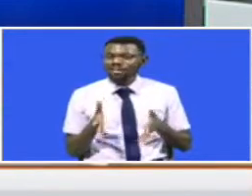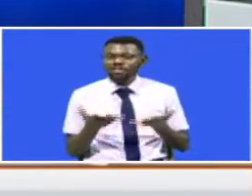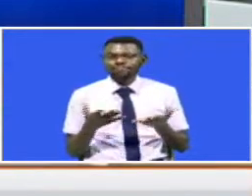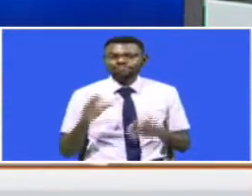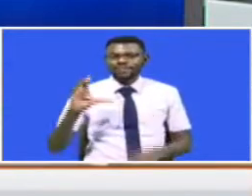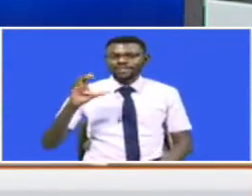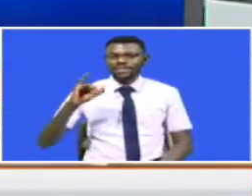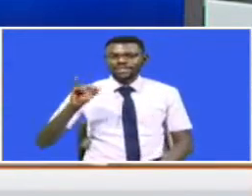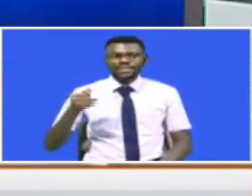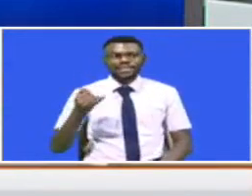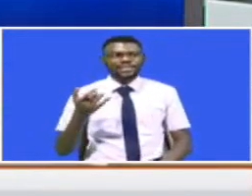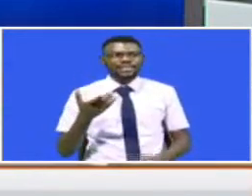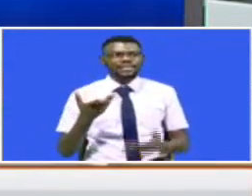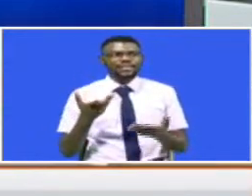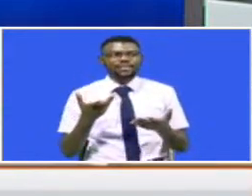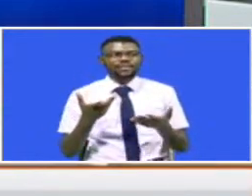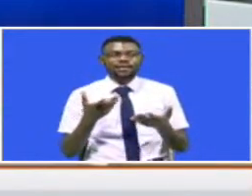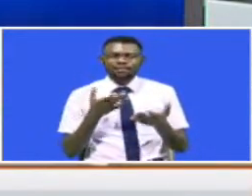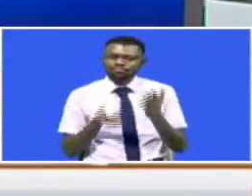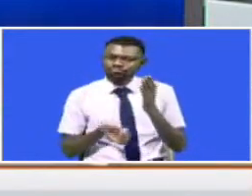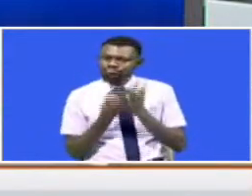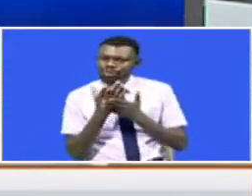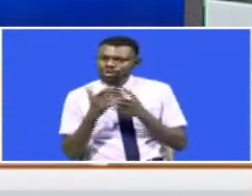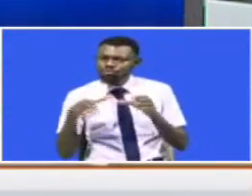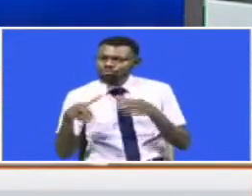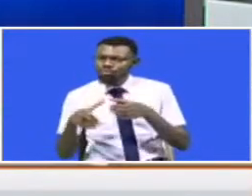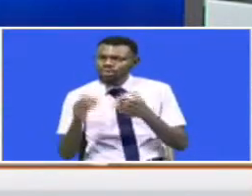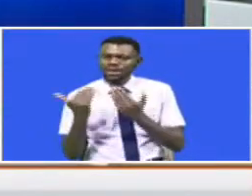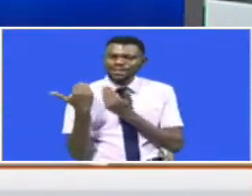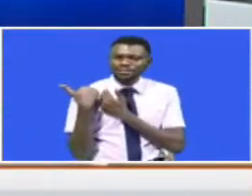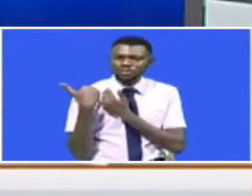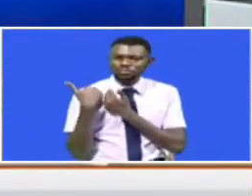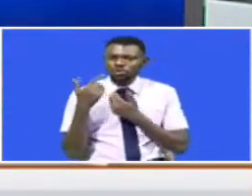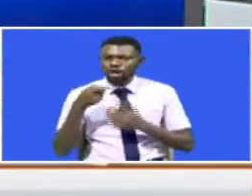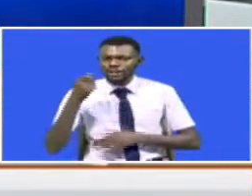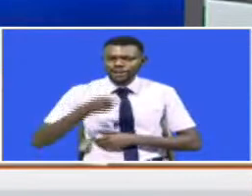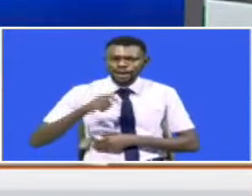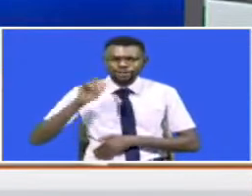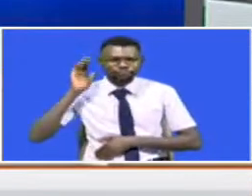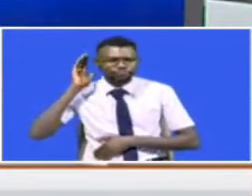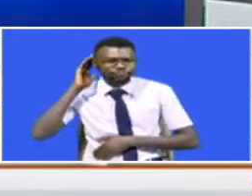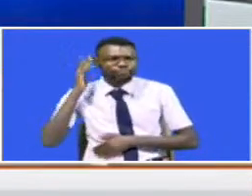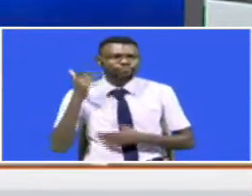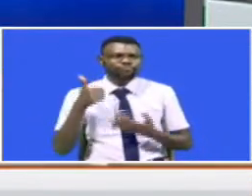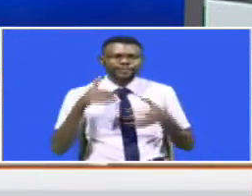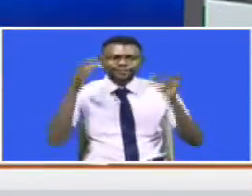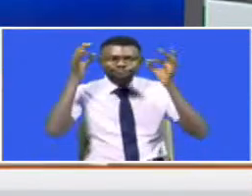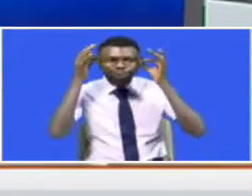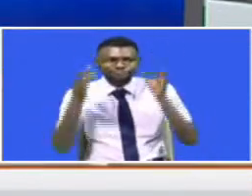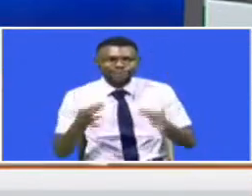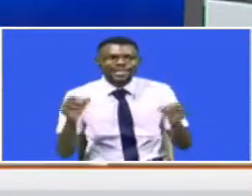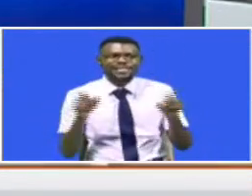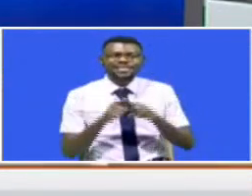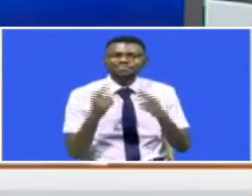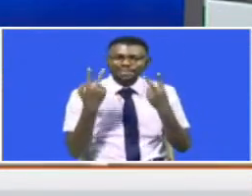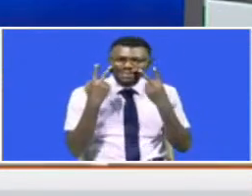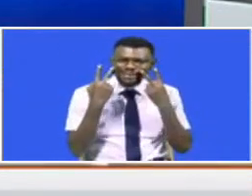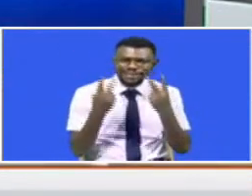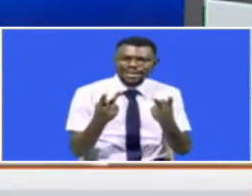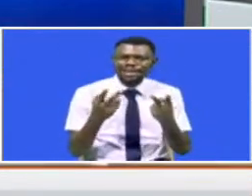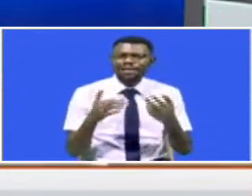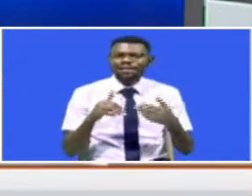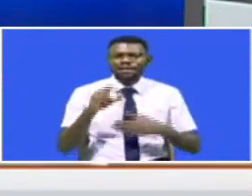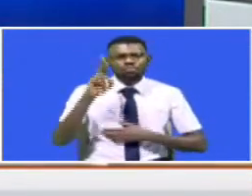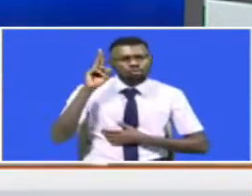Justice has empaneled a bench of three to listen to that. Apart from that, they are looking at the brutality meted on the